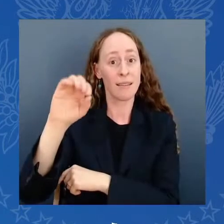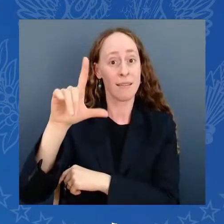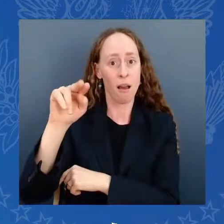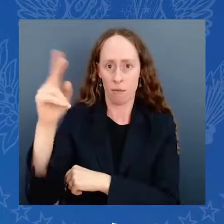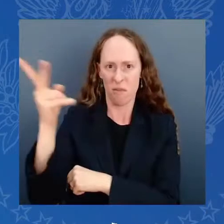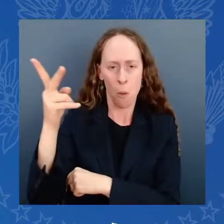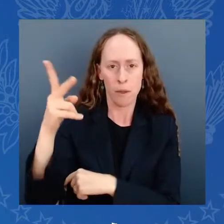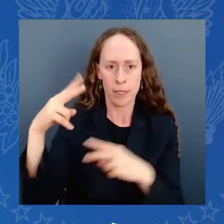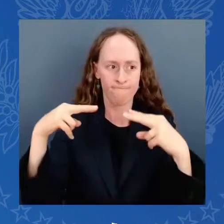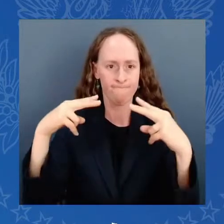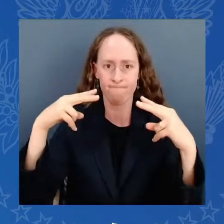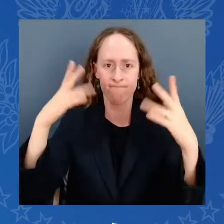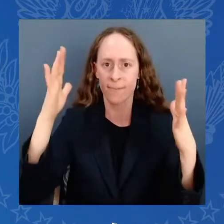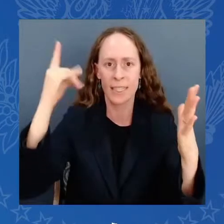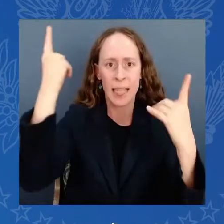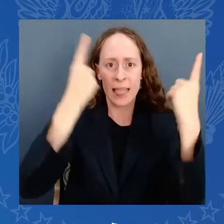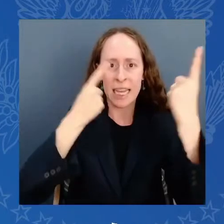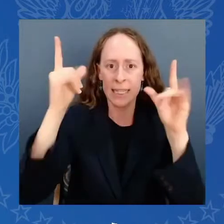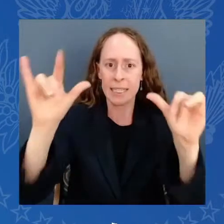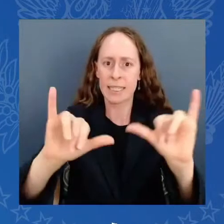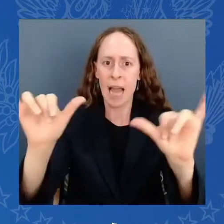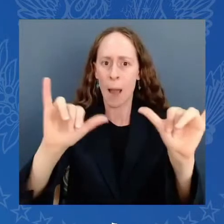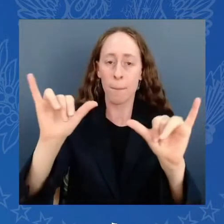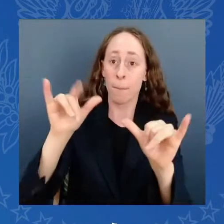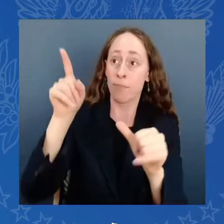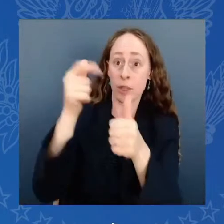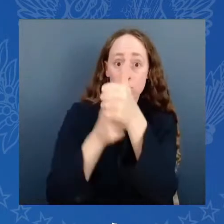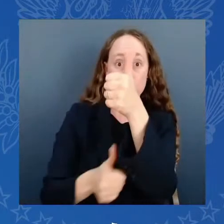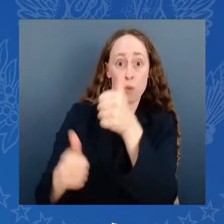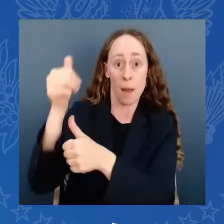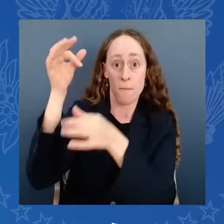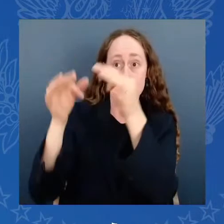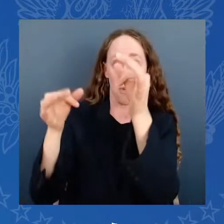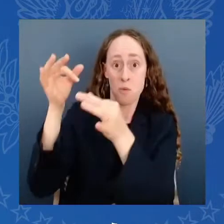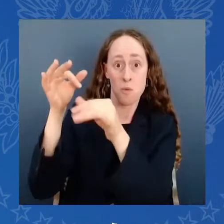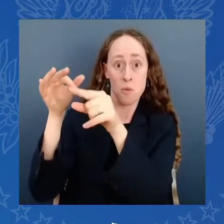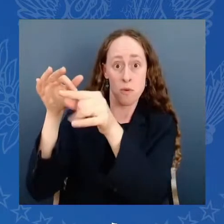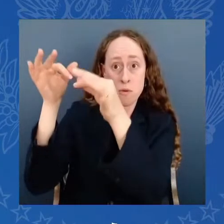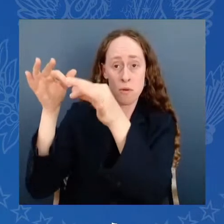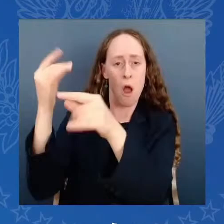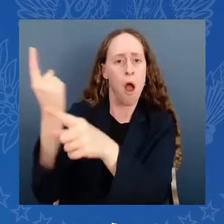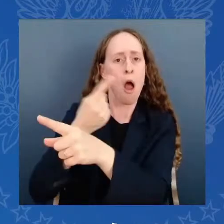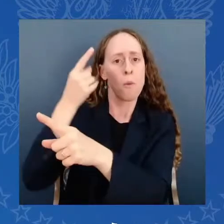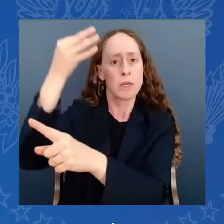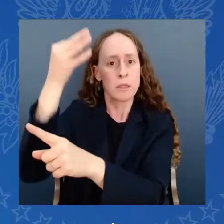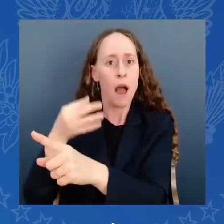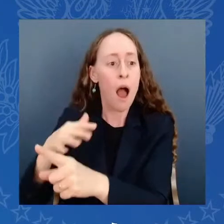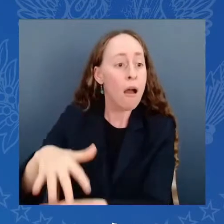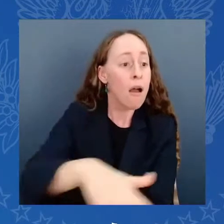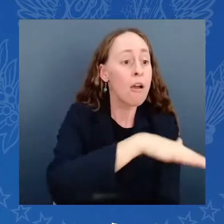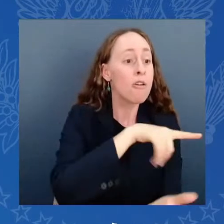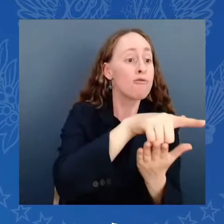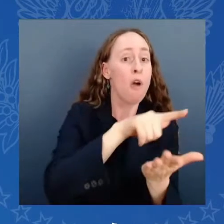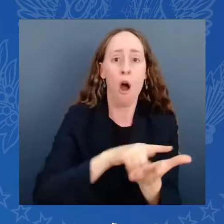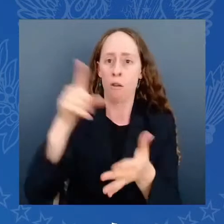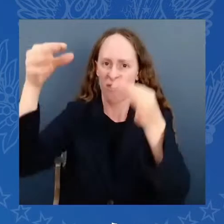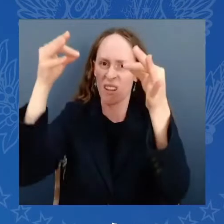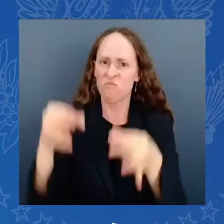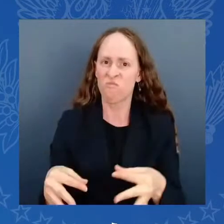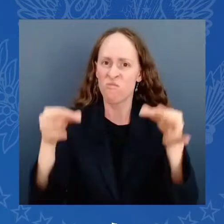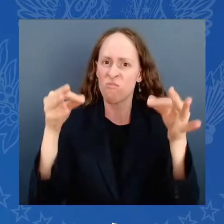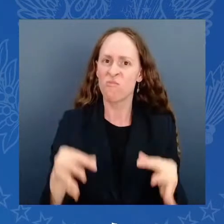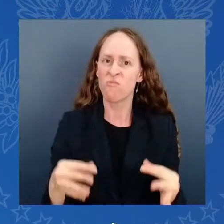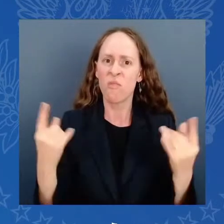of our laws. Over 100 years after the Emancipation Proclamation, President Johnson vowed, in his